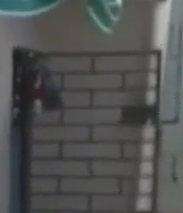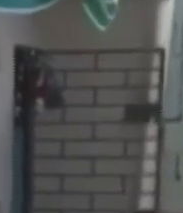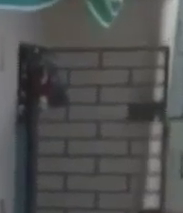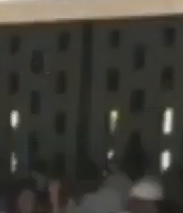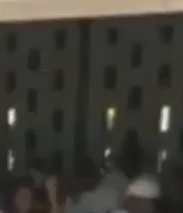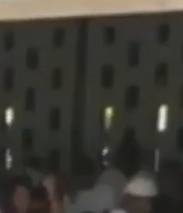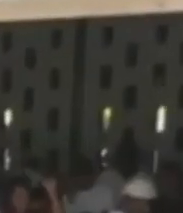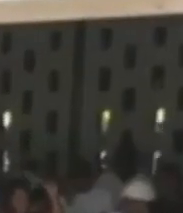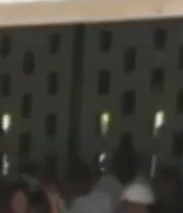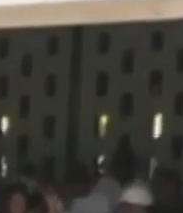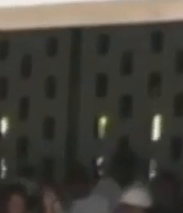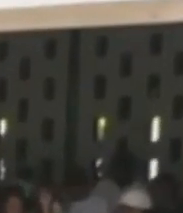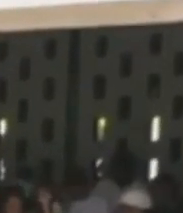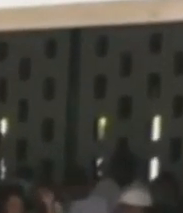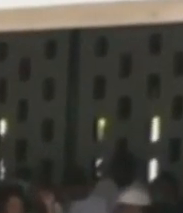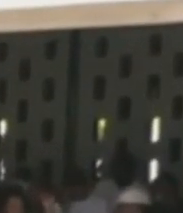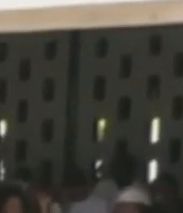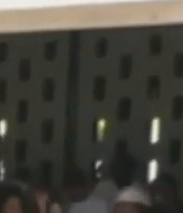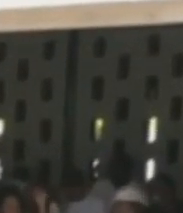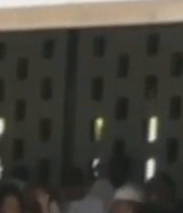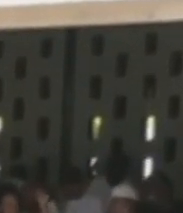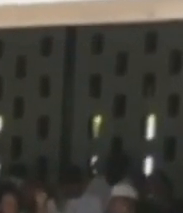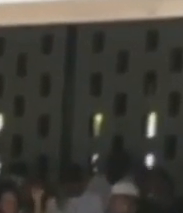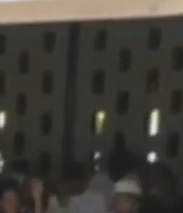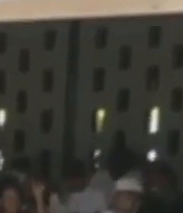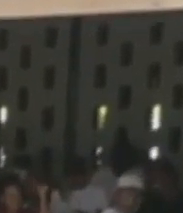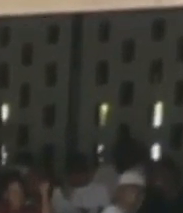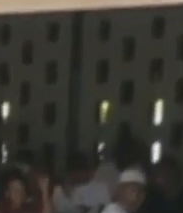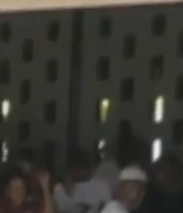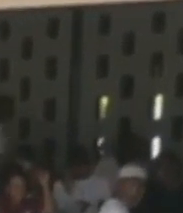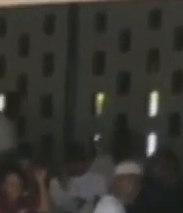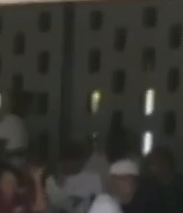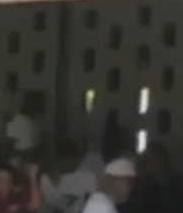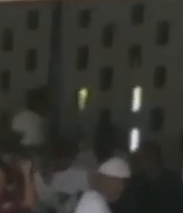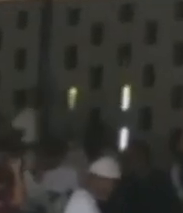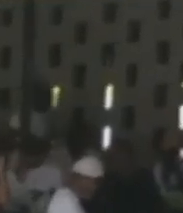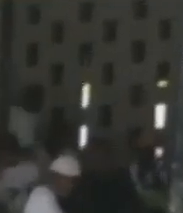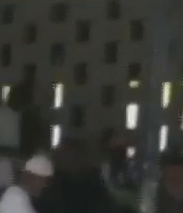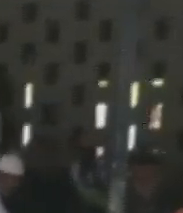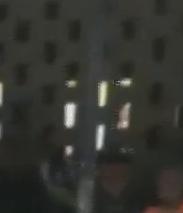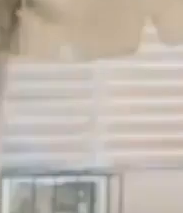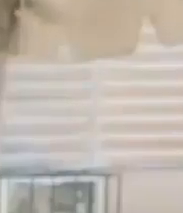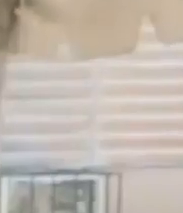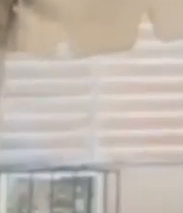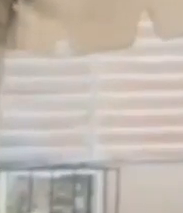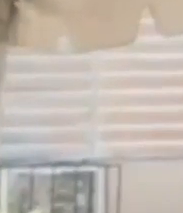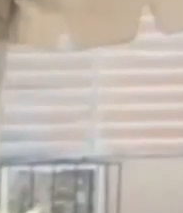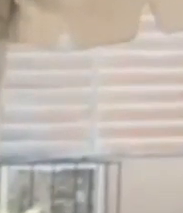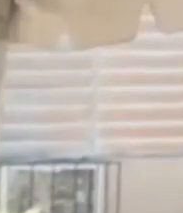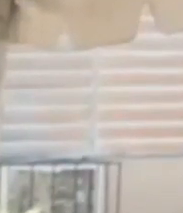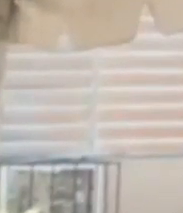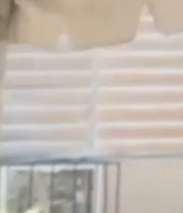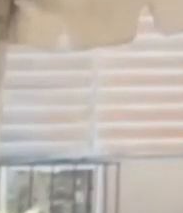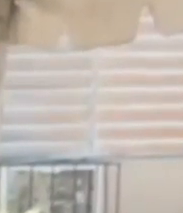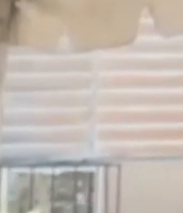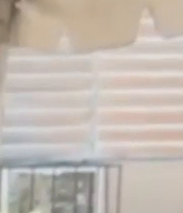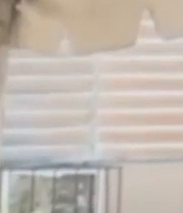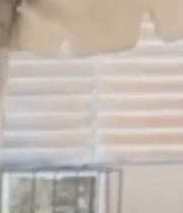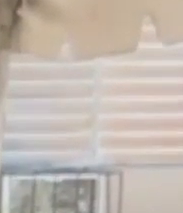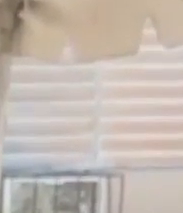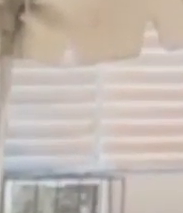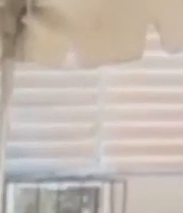period. So if the complement here at the Golden Age Home is 15, then they would